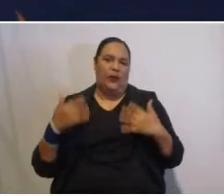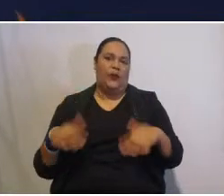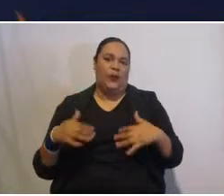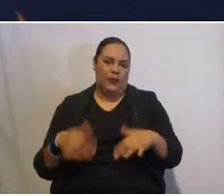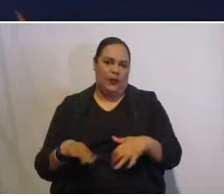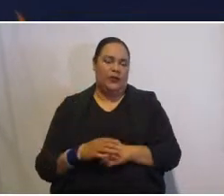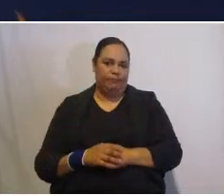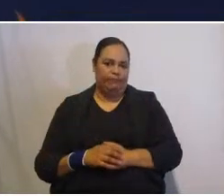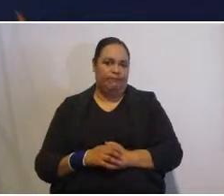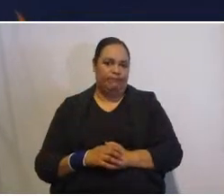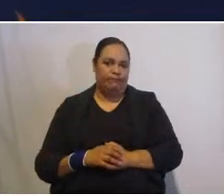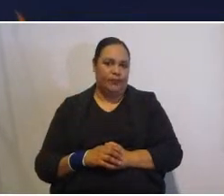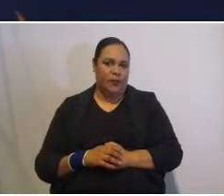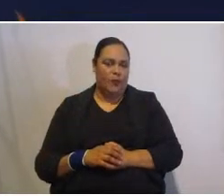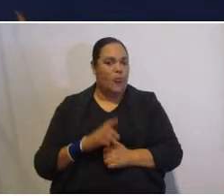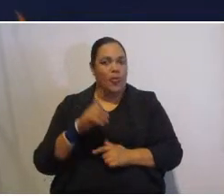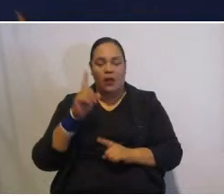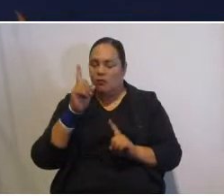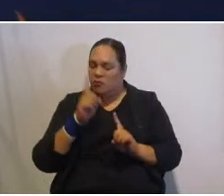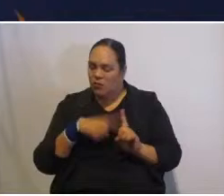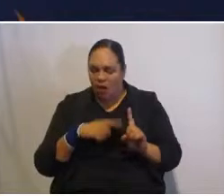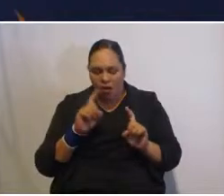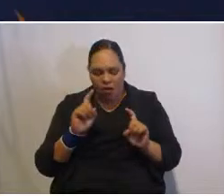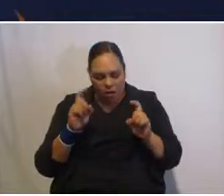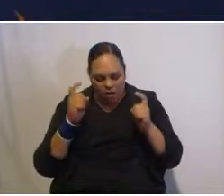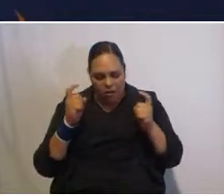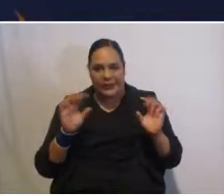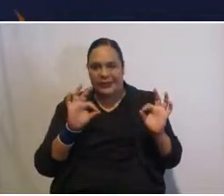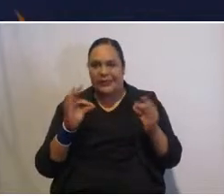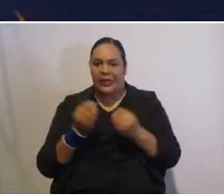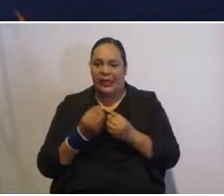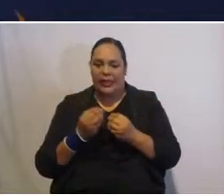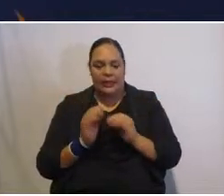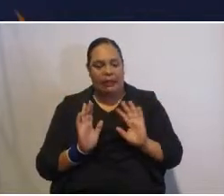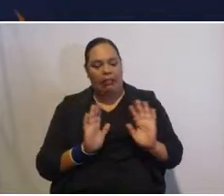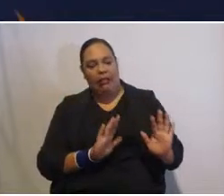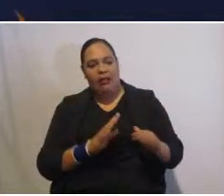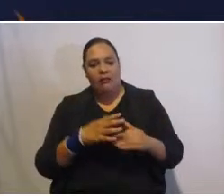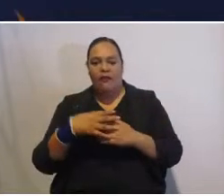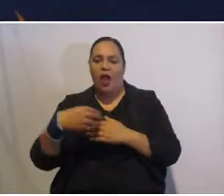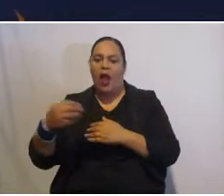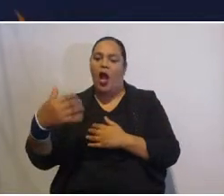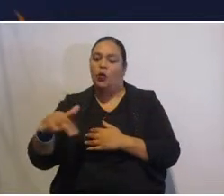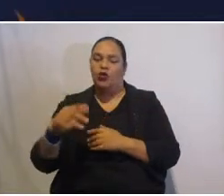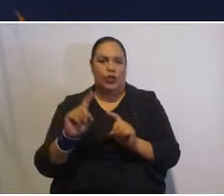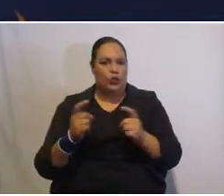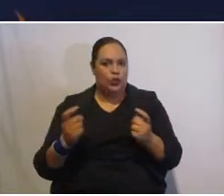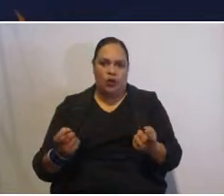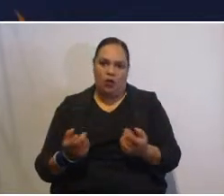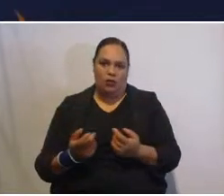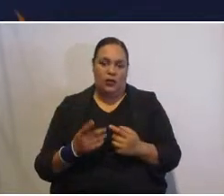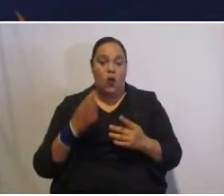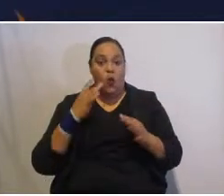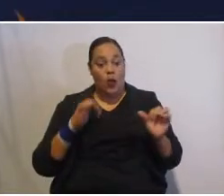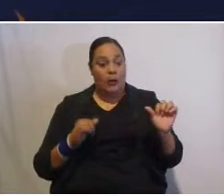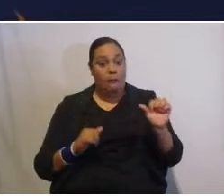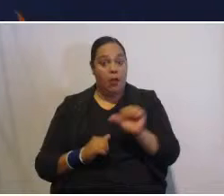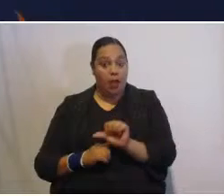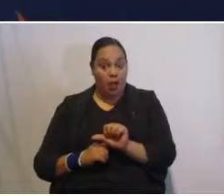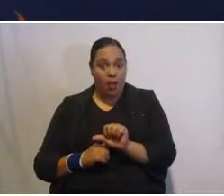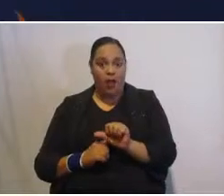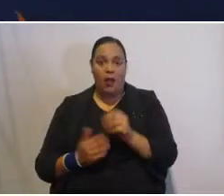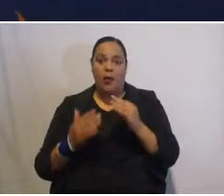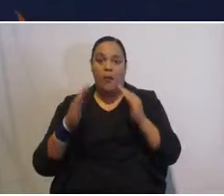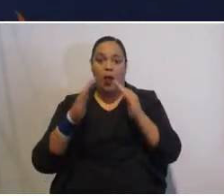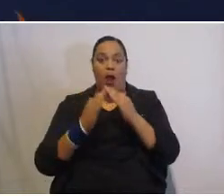dangerous. You can't leave those things and go outside. Coming back, maybe